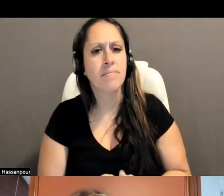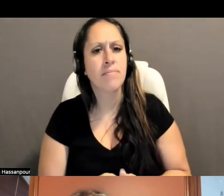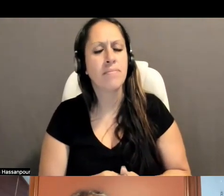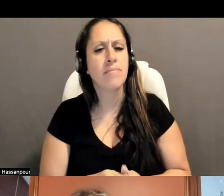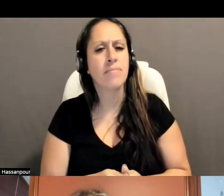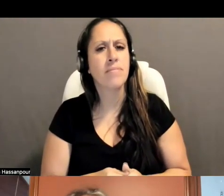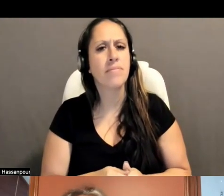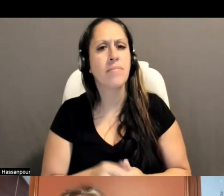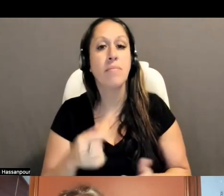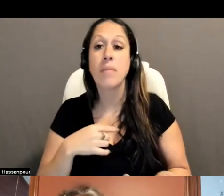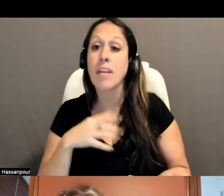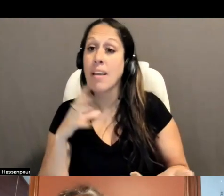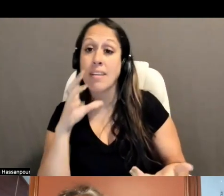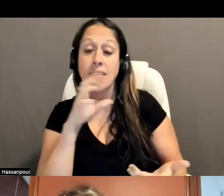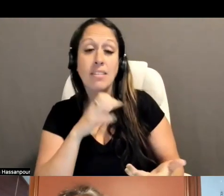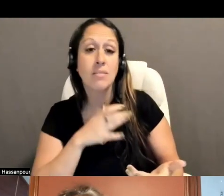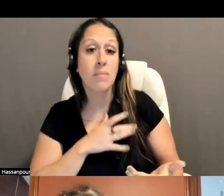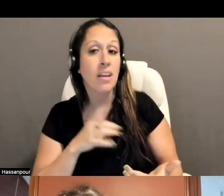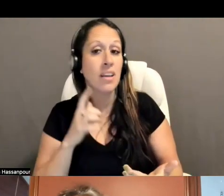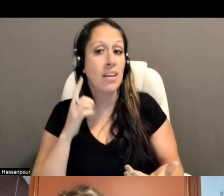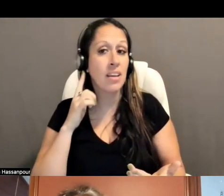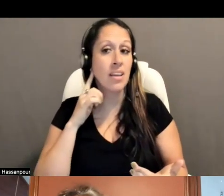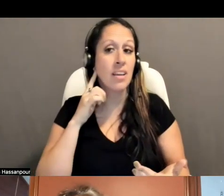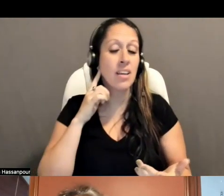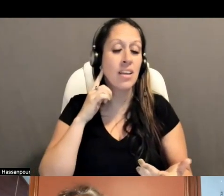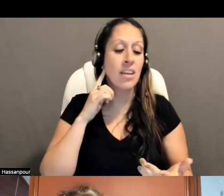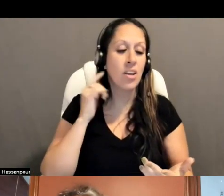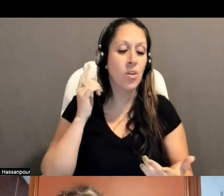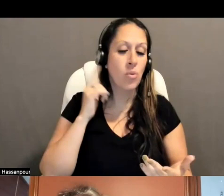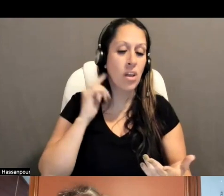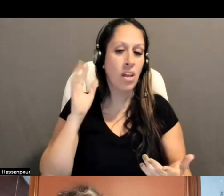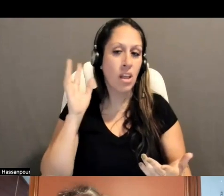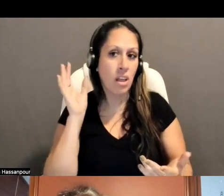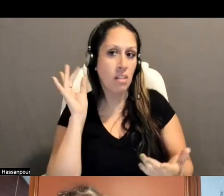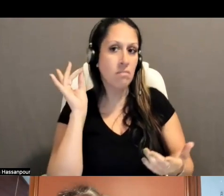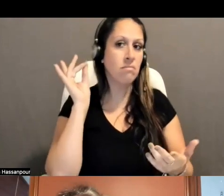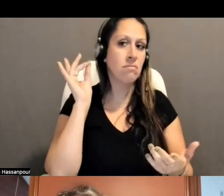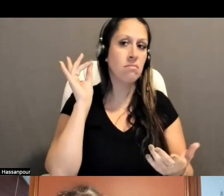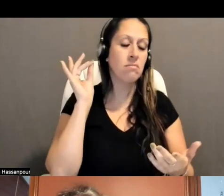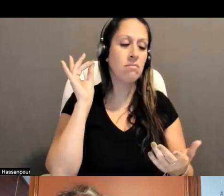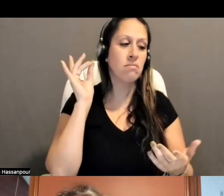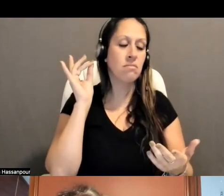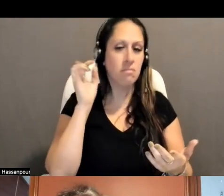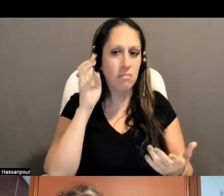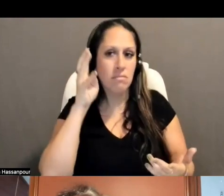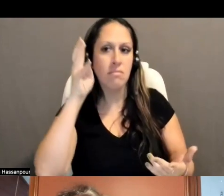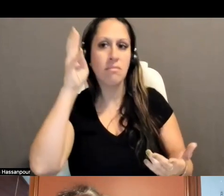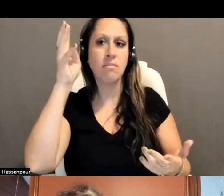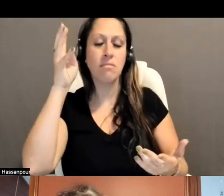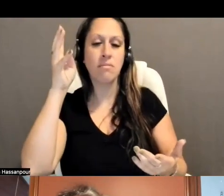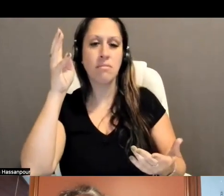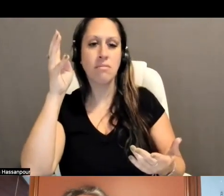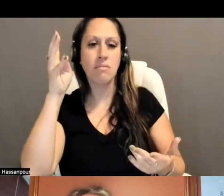I guess my ear will, chime in, so to speak, and make up the harmony.